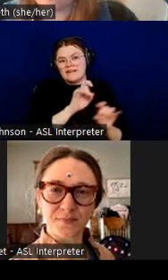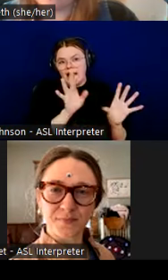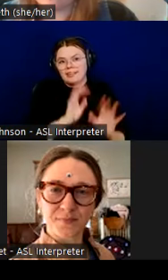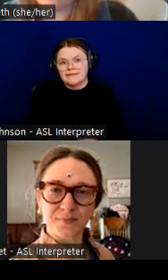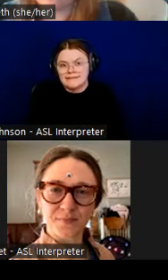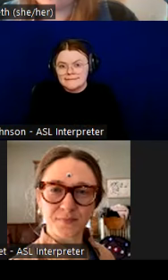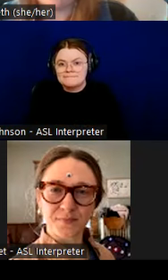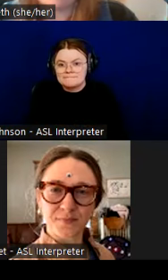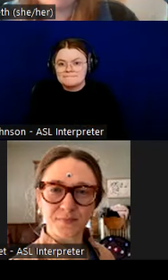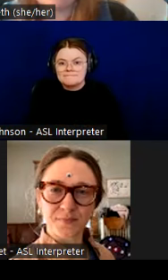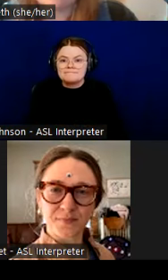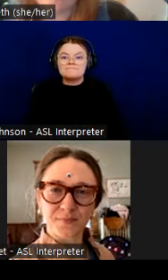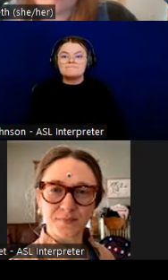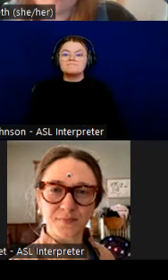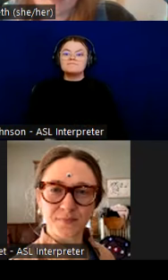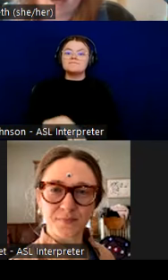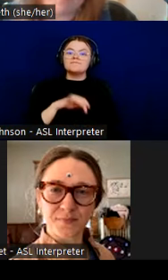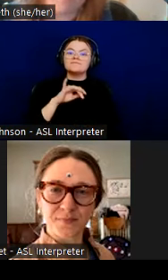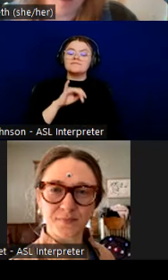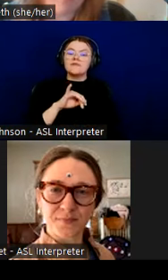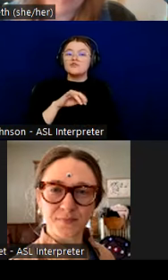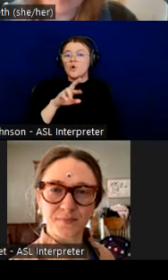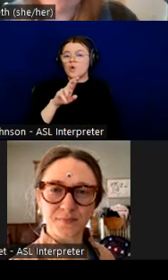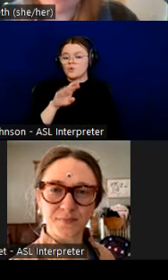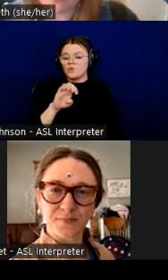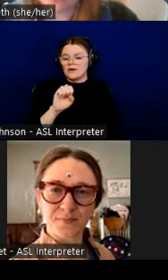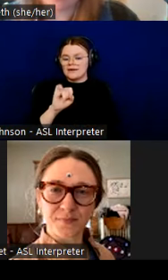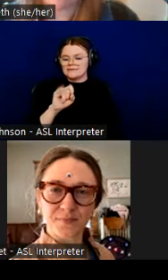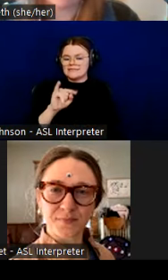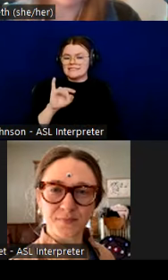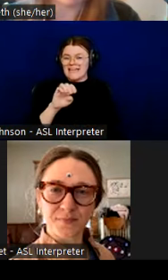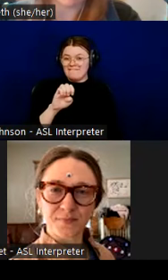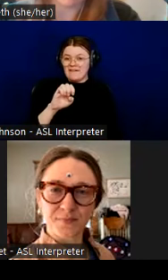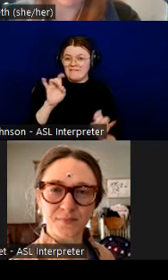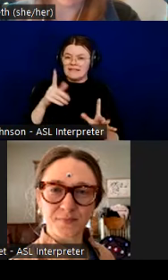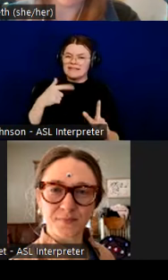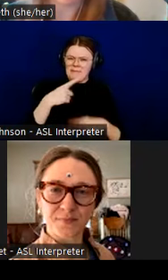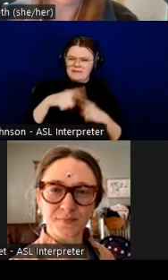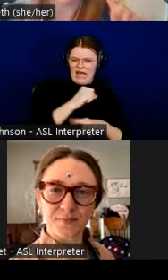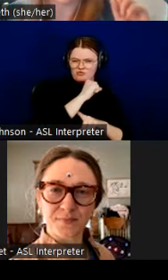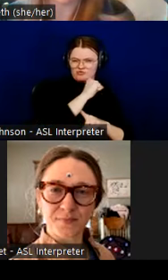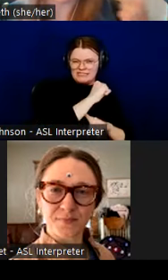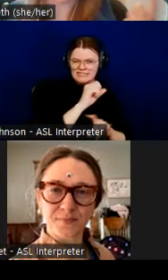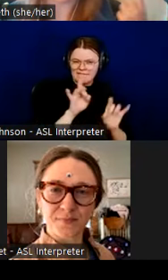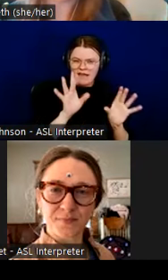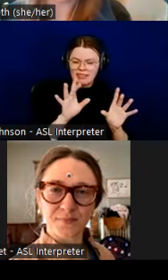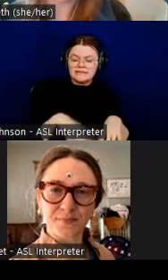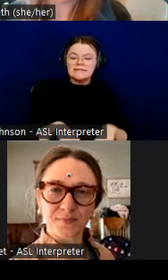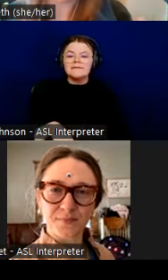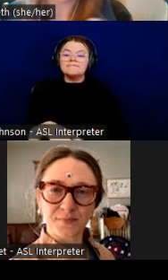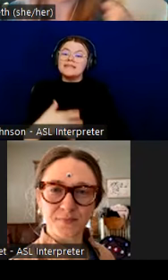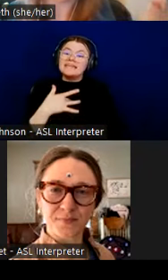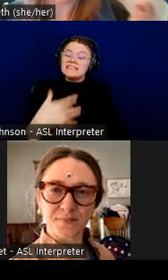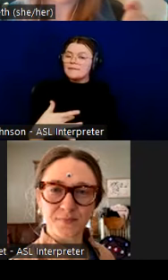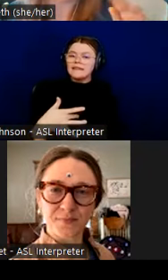resistive violence doesn't tend to happen as often in relationships where the abusive partner is only